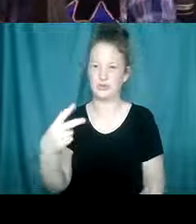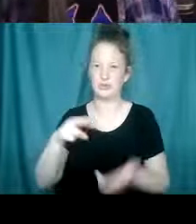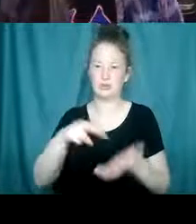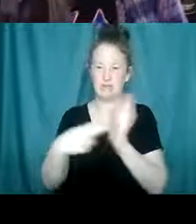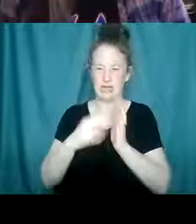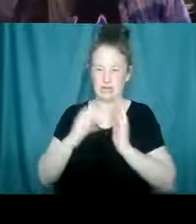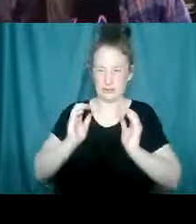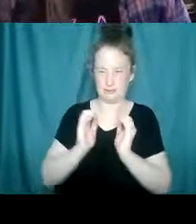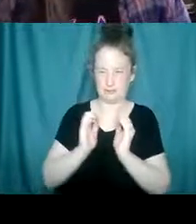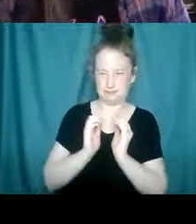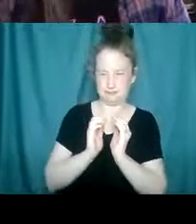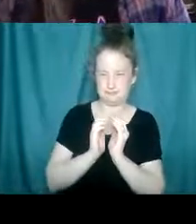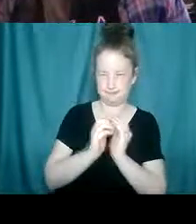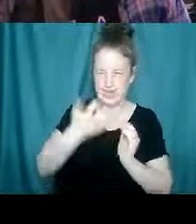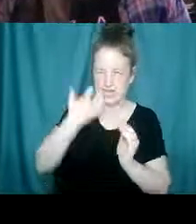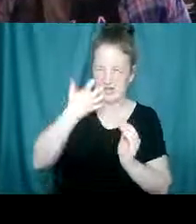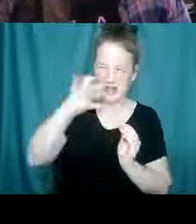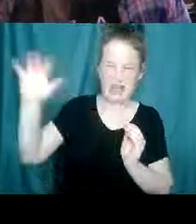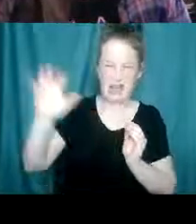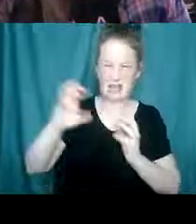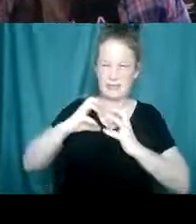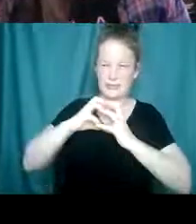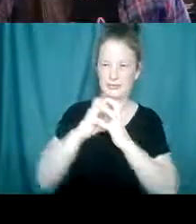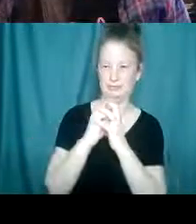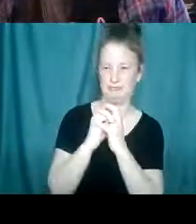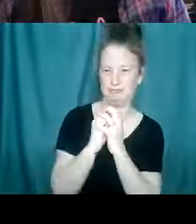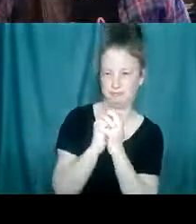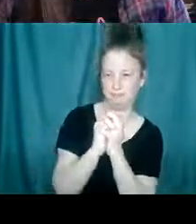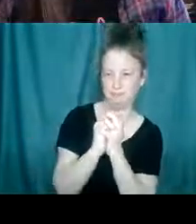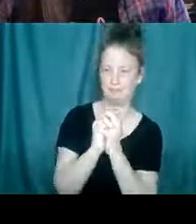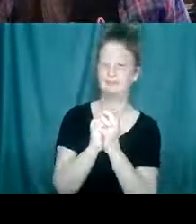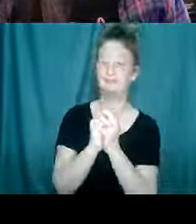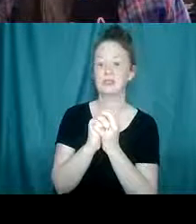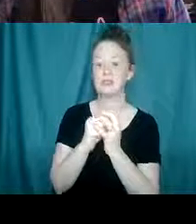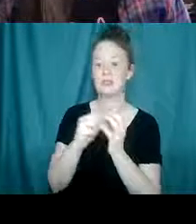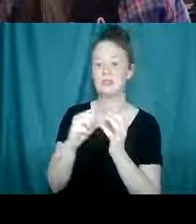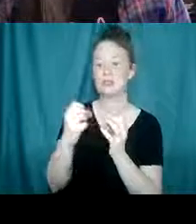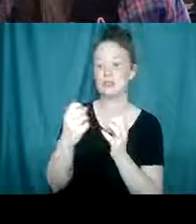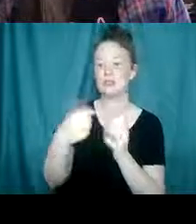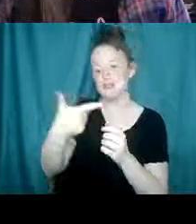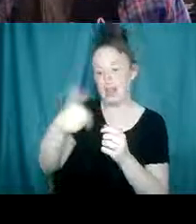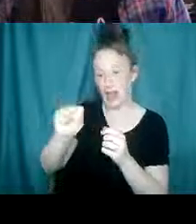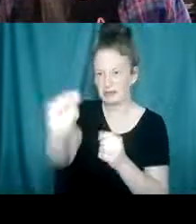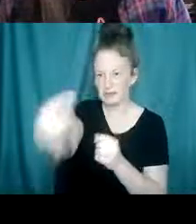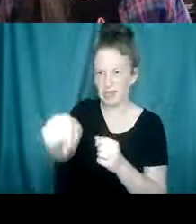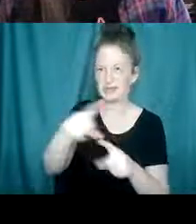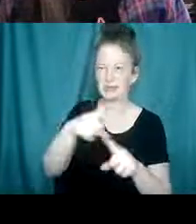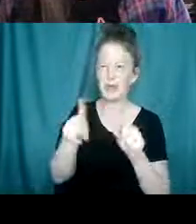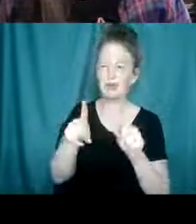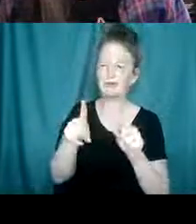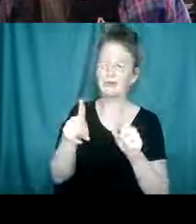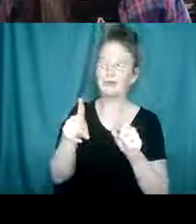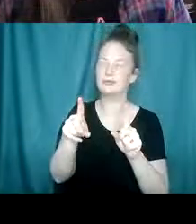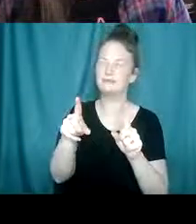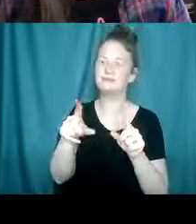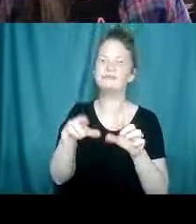so that it turns into this thing that's still a gas. CO2 is a gas, but it acts as